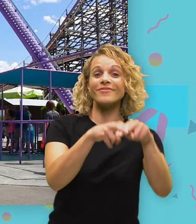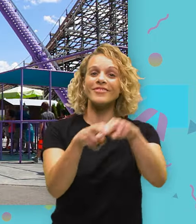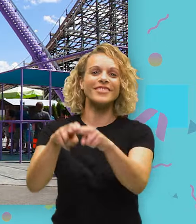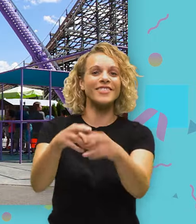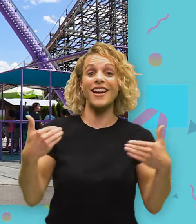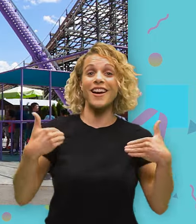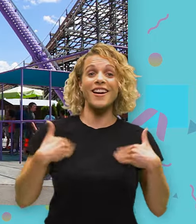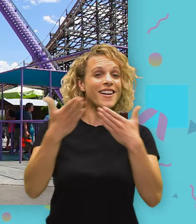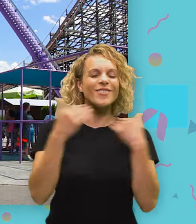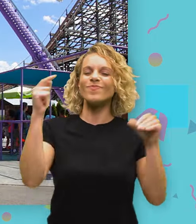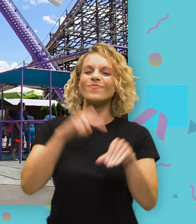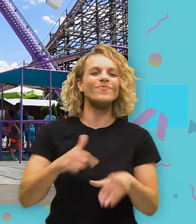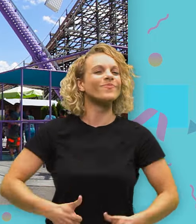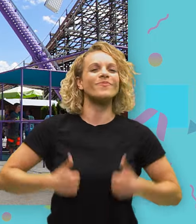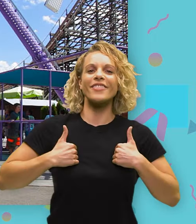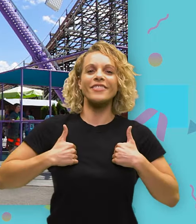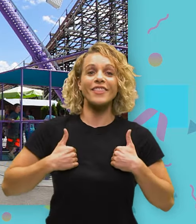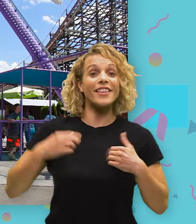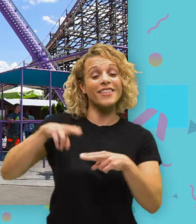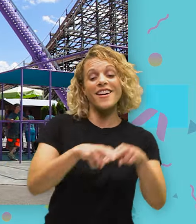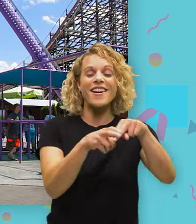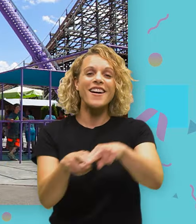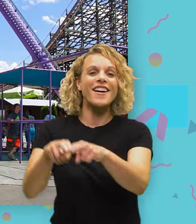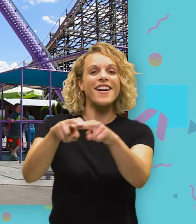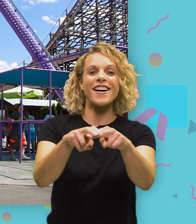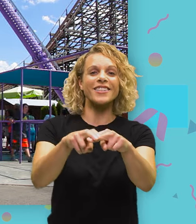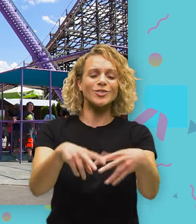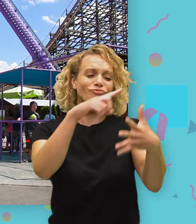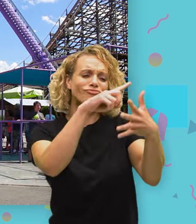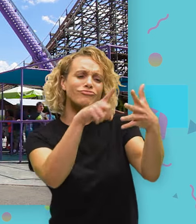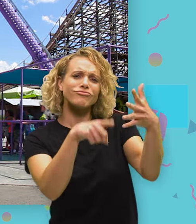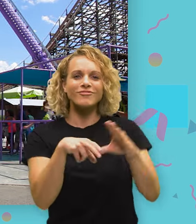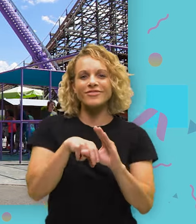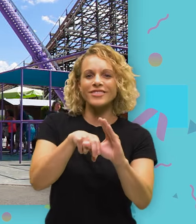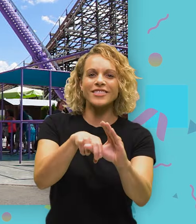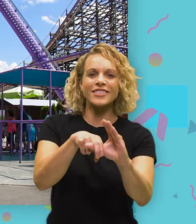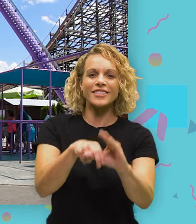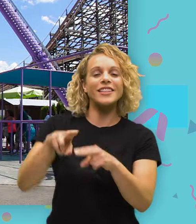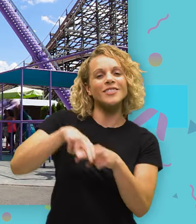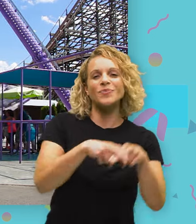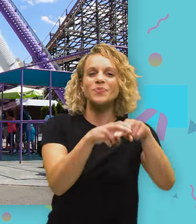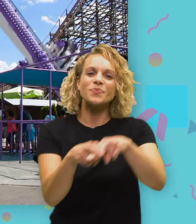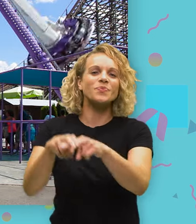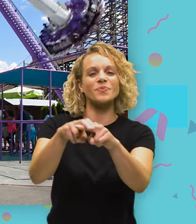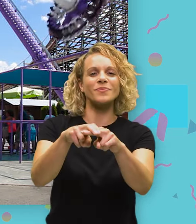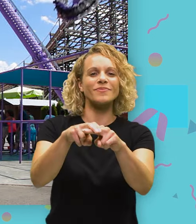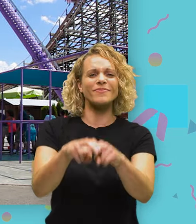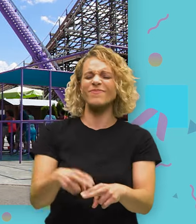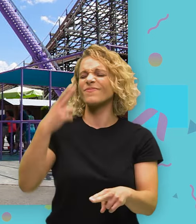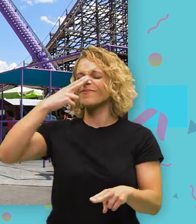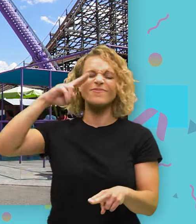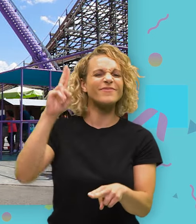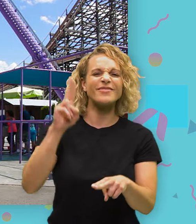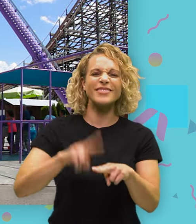the theme park, I have the time of my life. At the theme park, there are so many rides. At the theme park,